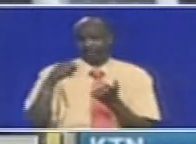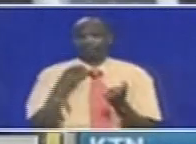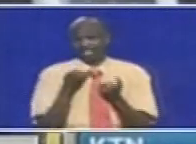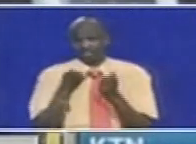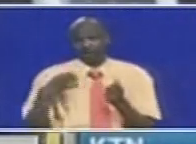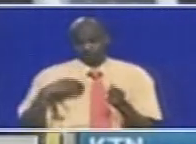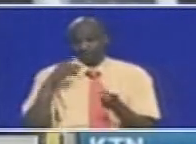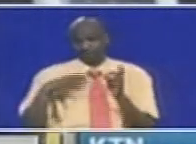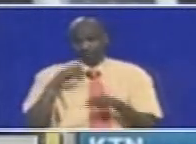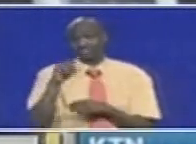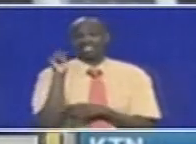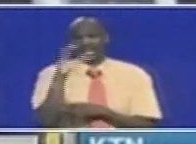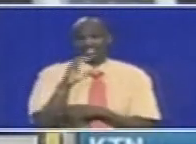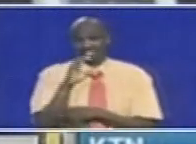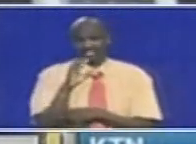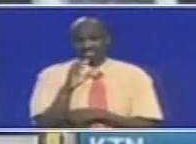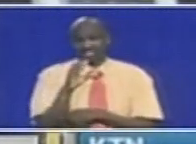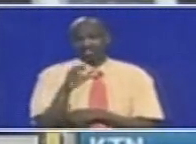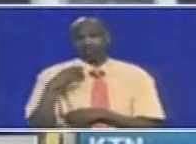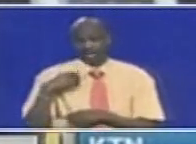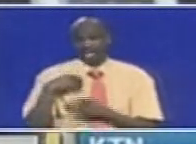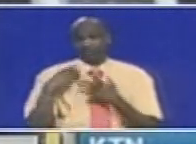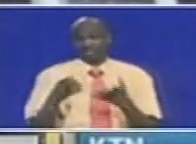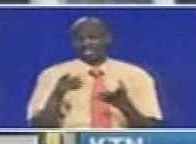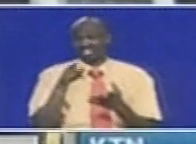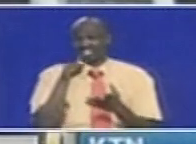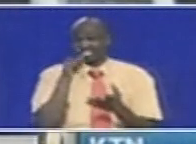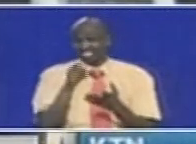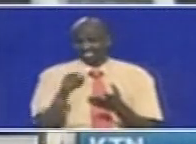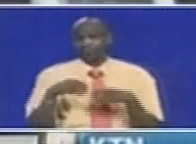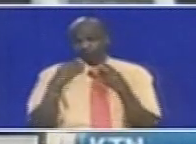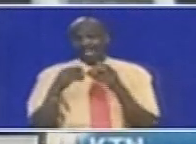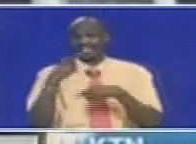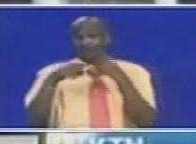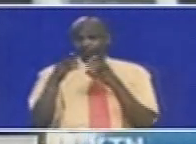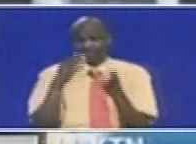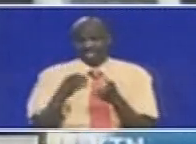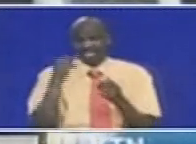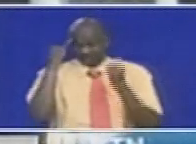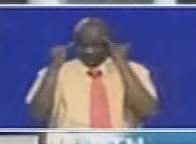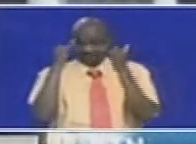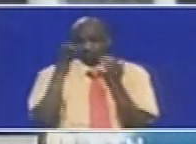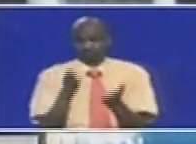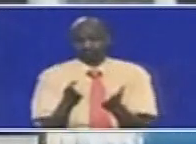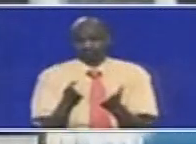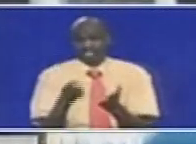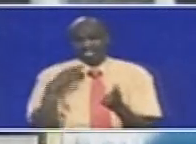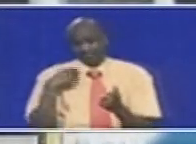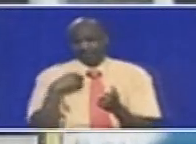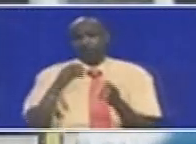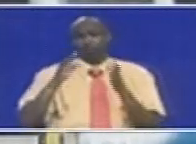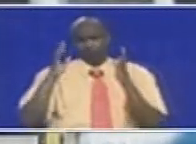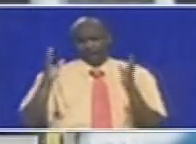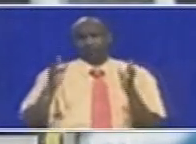the peoples of this country. So we are. This is product development, innovation is one very